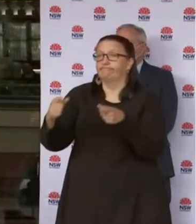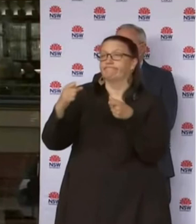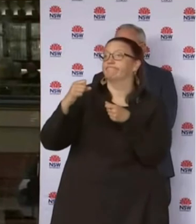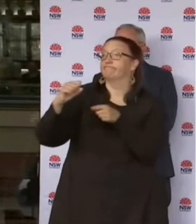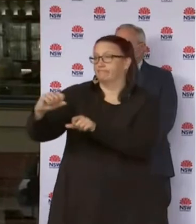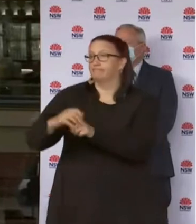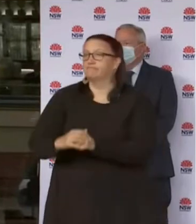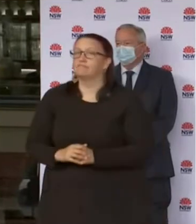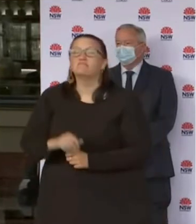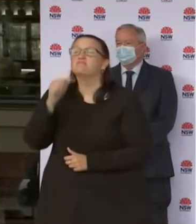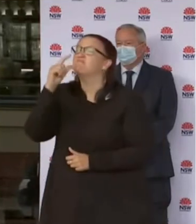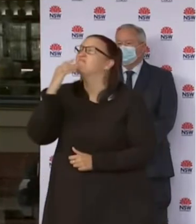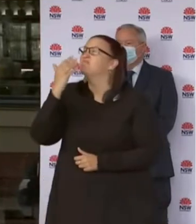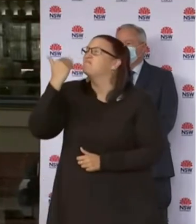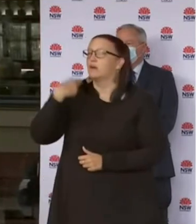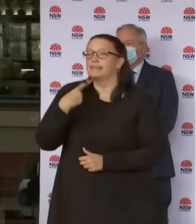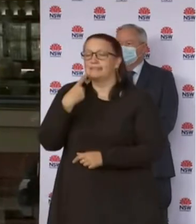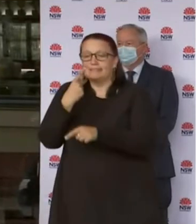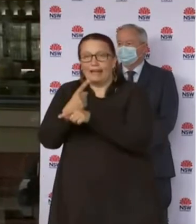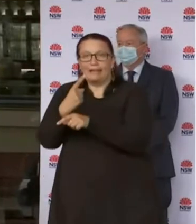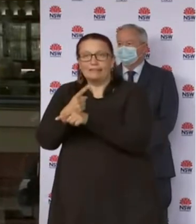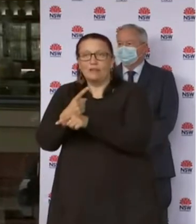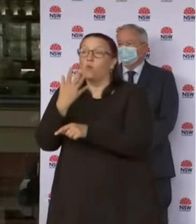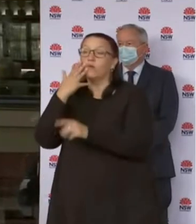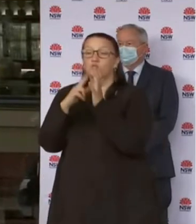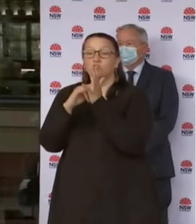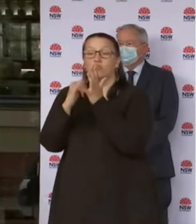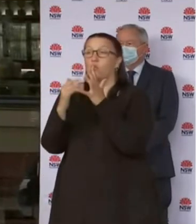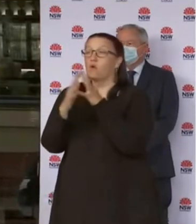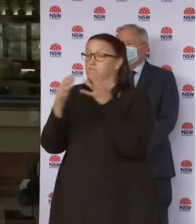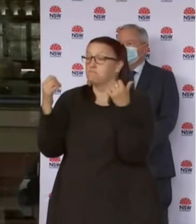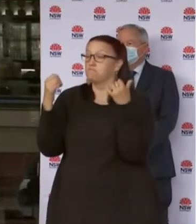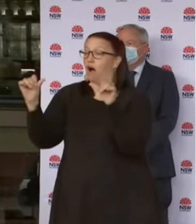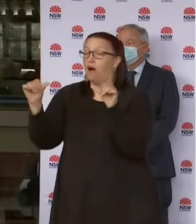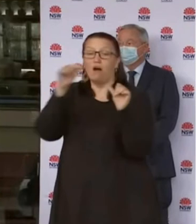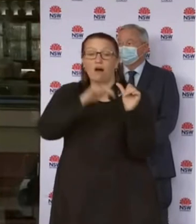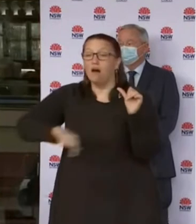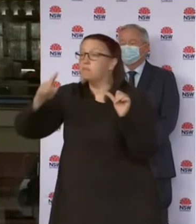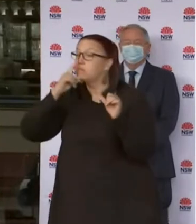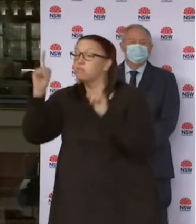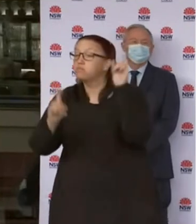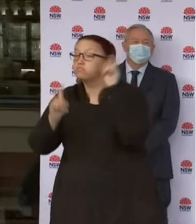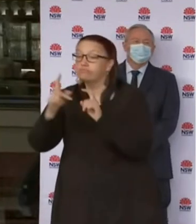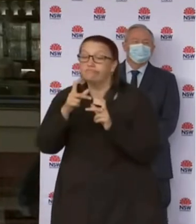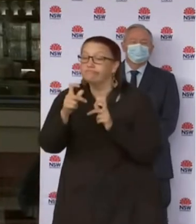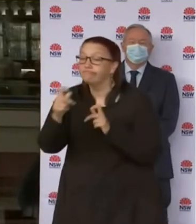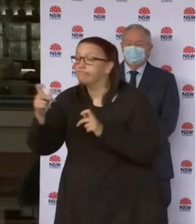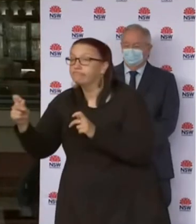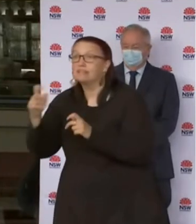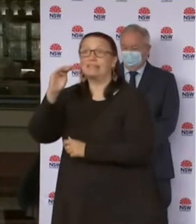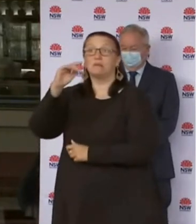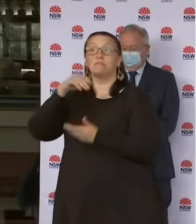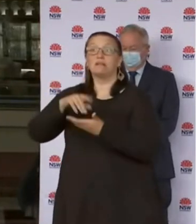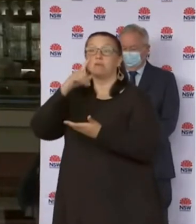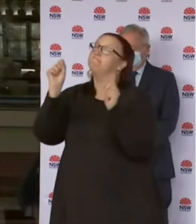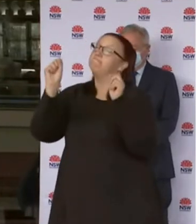New South Wales had 10 million jabs that that would be a position from which we could have those conversations and also I appreciate that